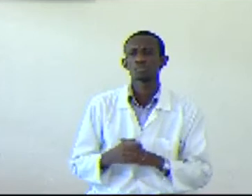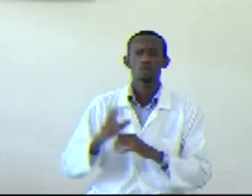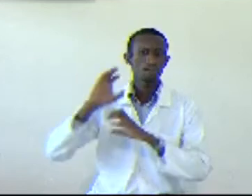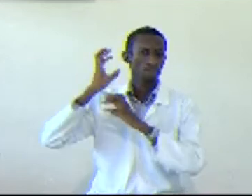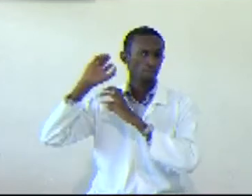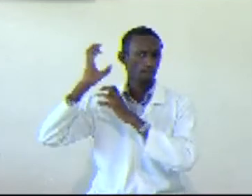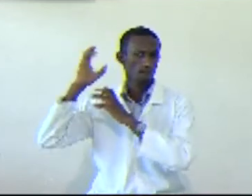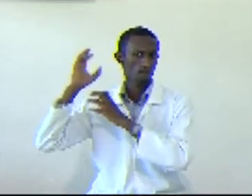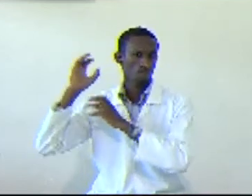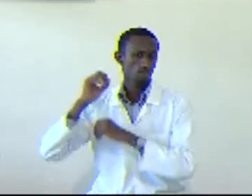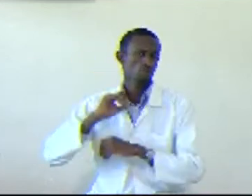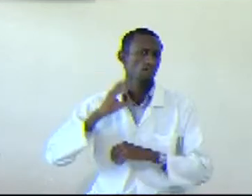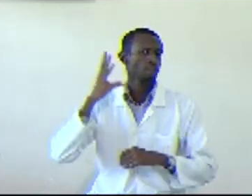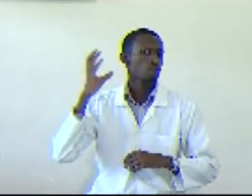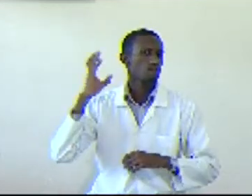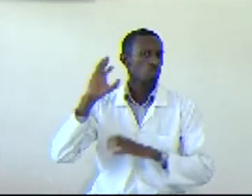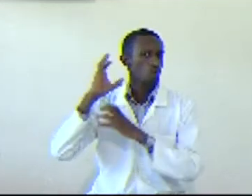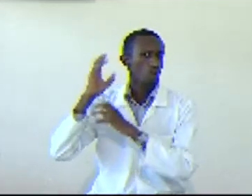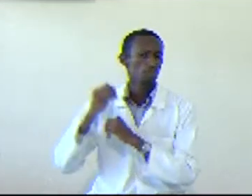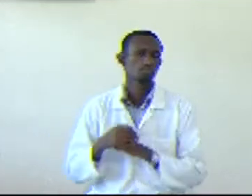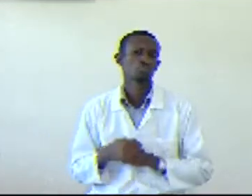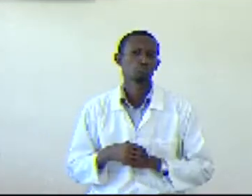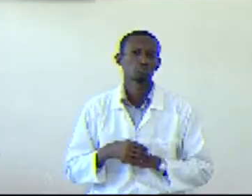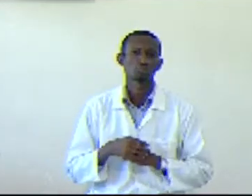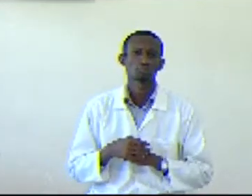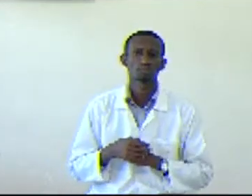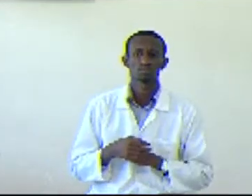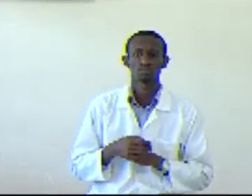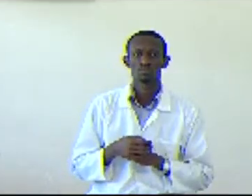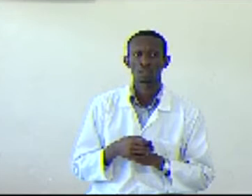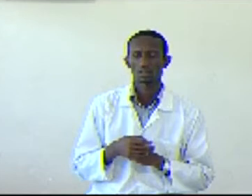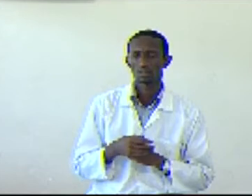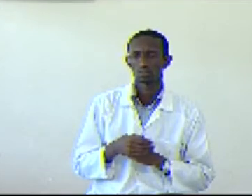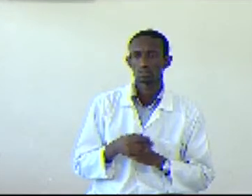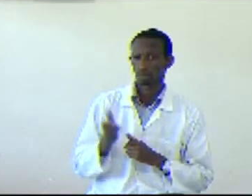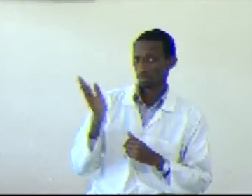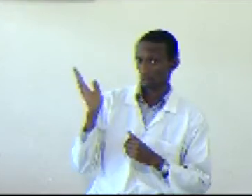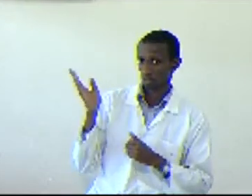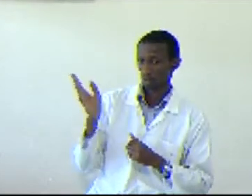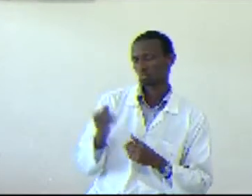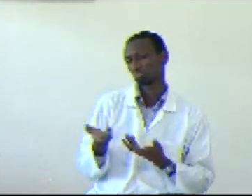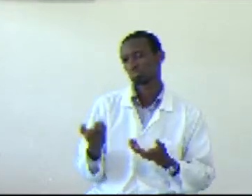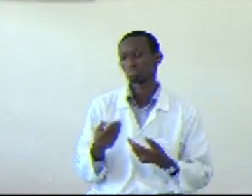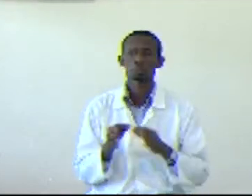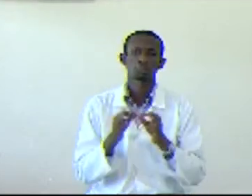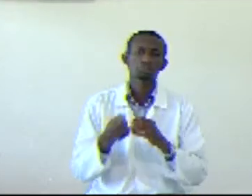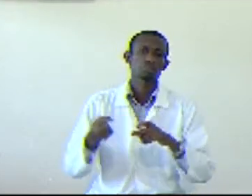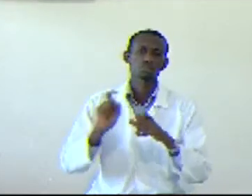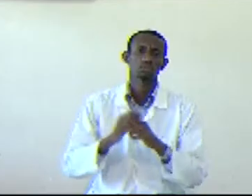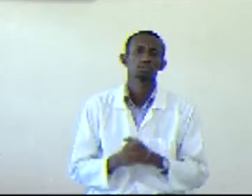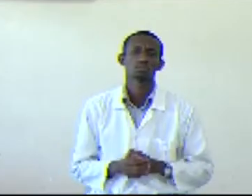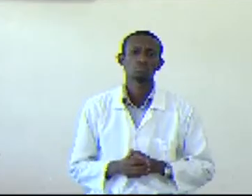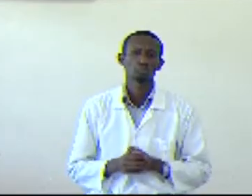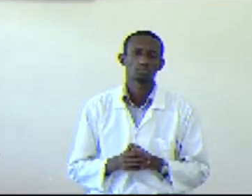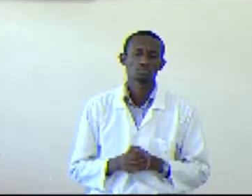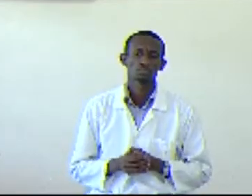the volume of your radio, right? So this is what I can add on to what we have here, but this one, it looks as